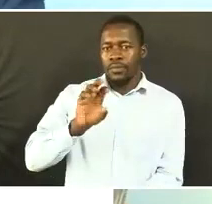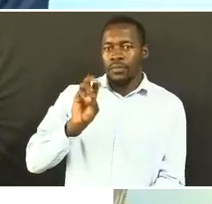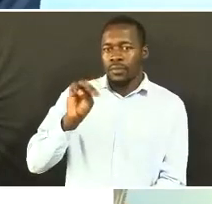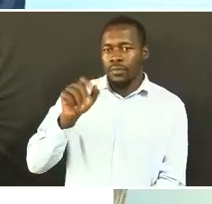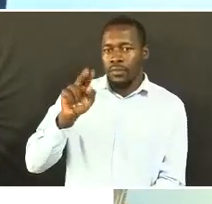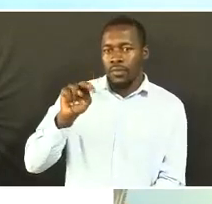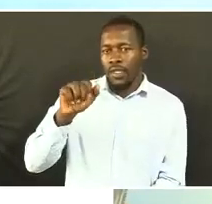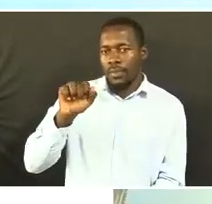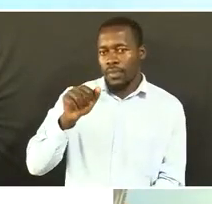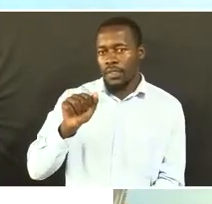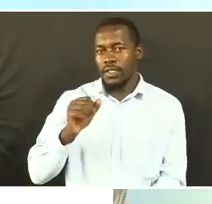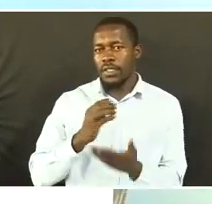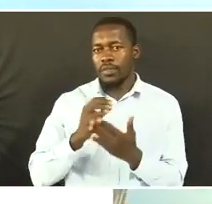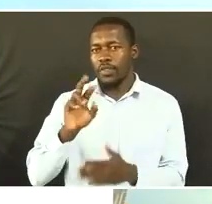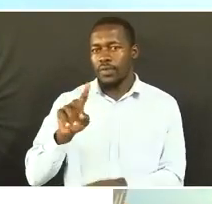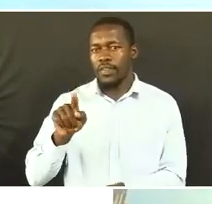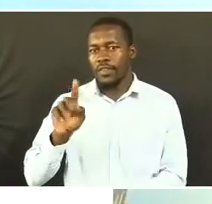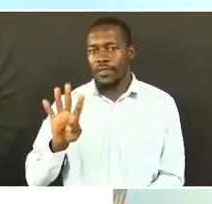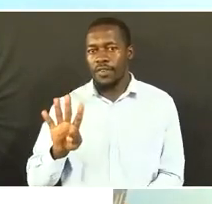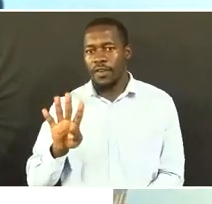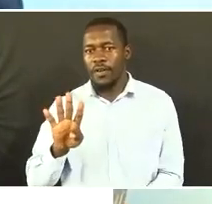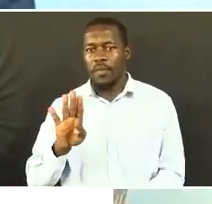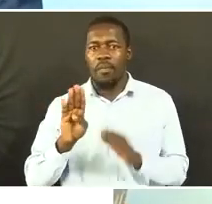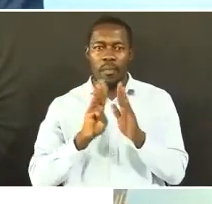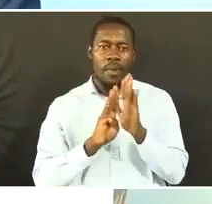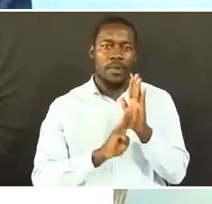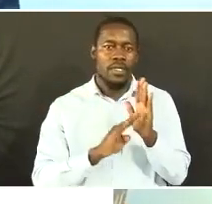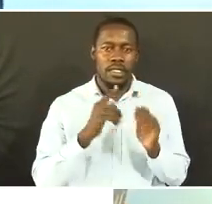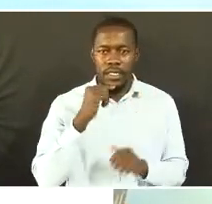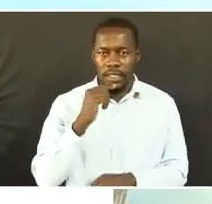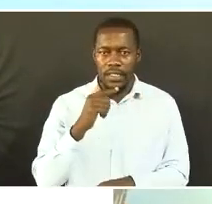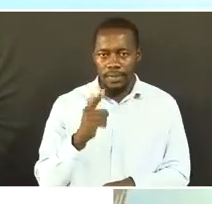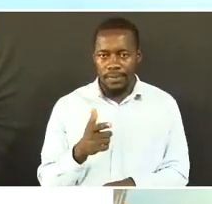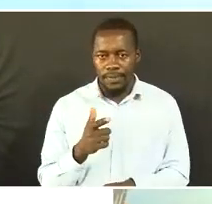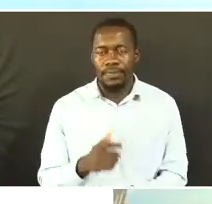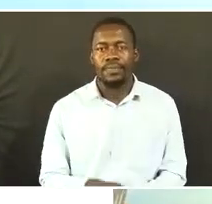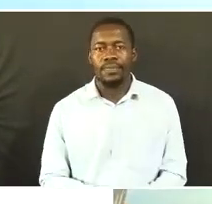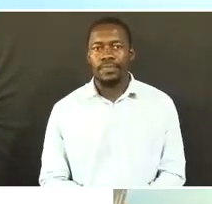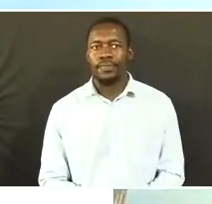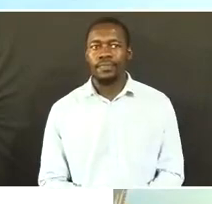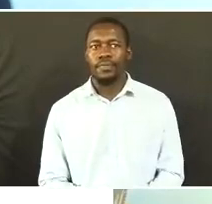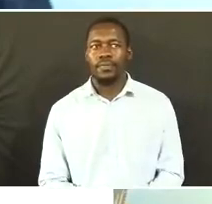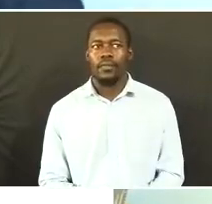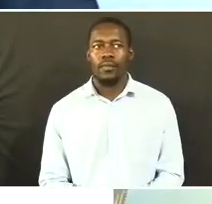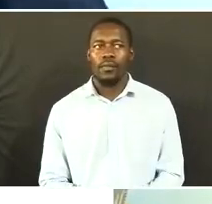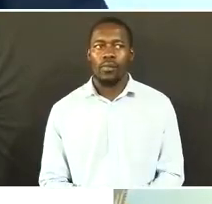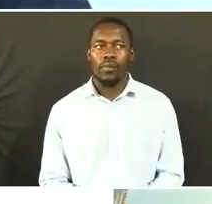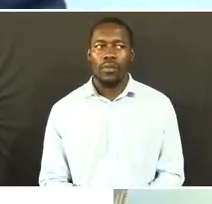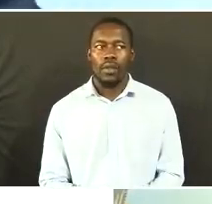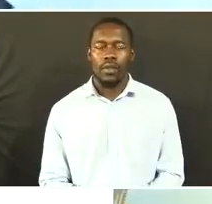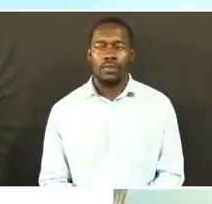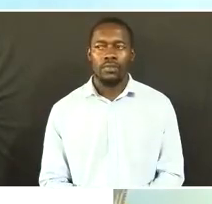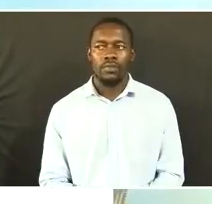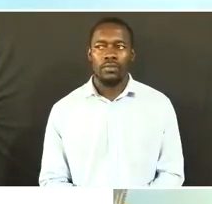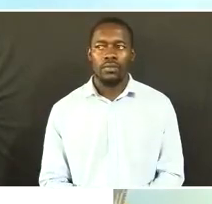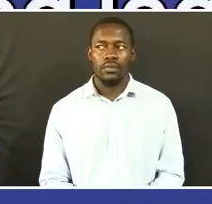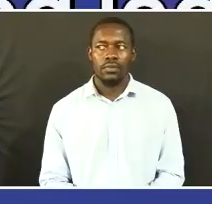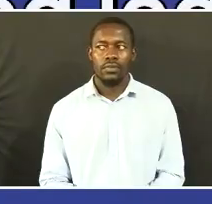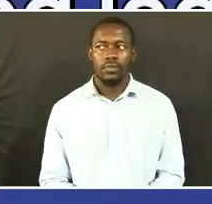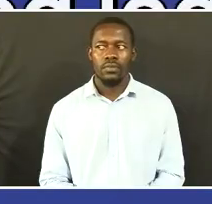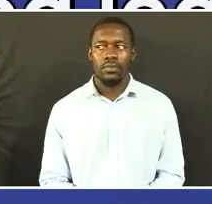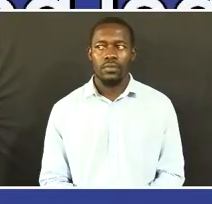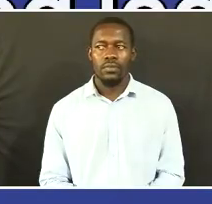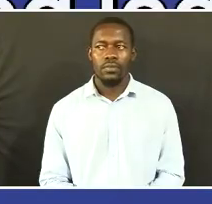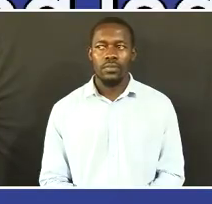church in Rome, says in Romans chapter 2 and verses 4, "Or despisest thou